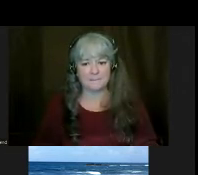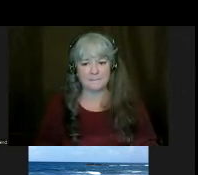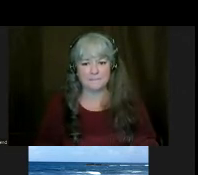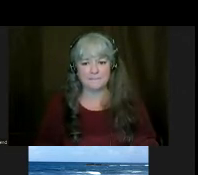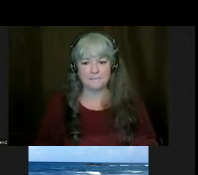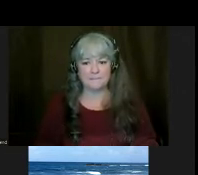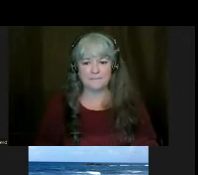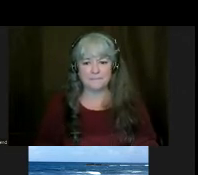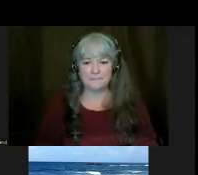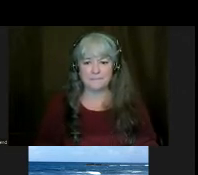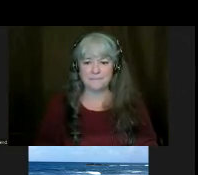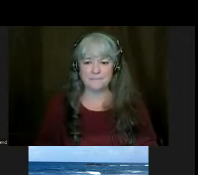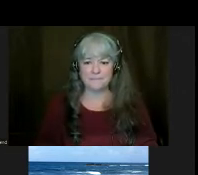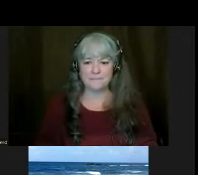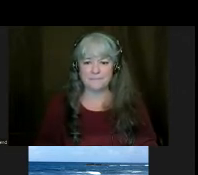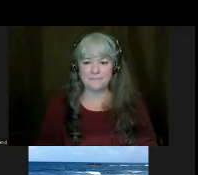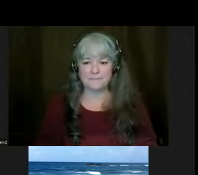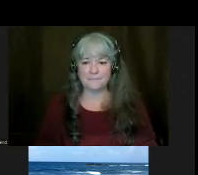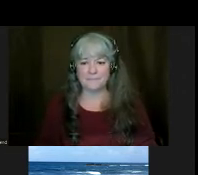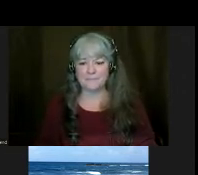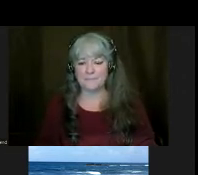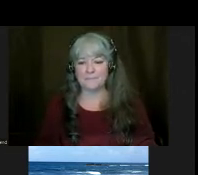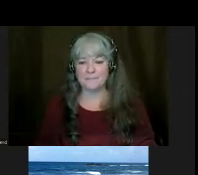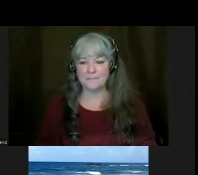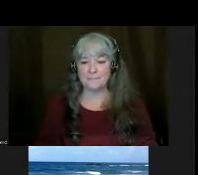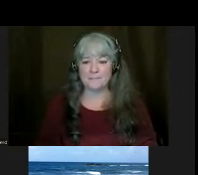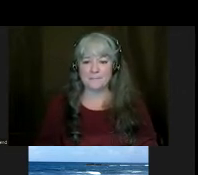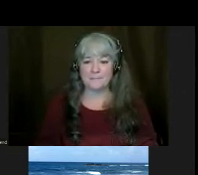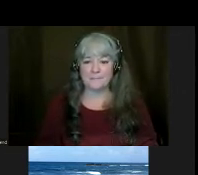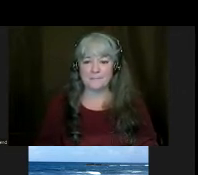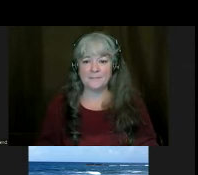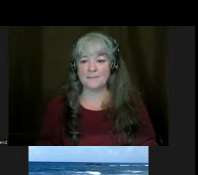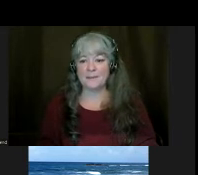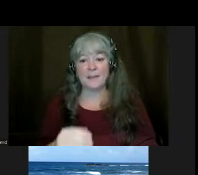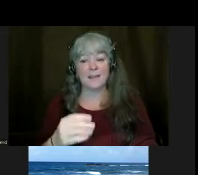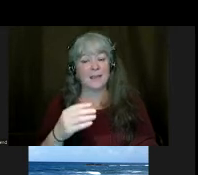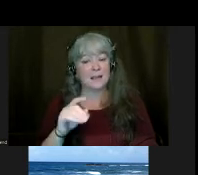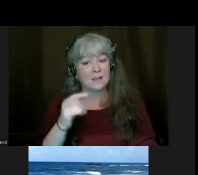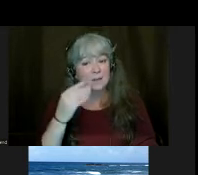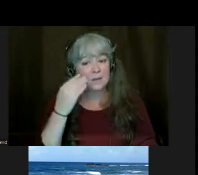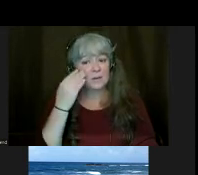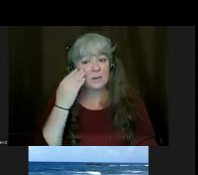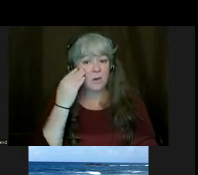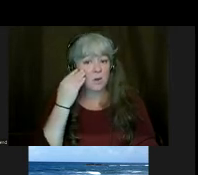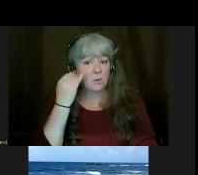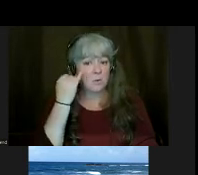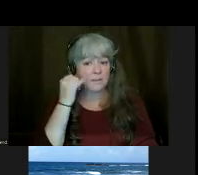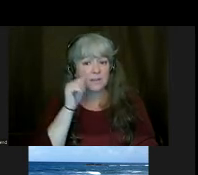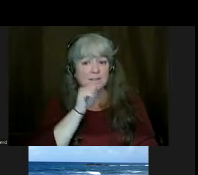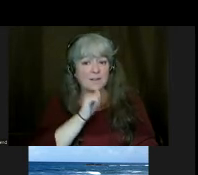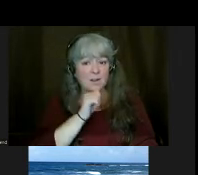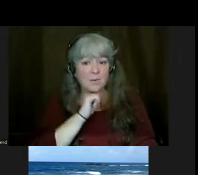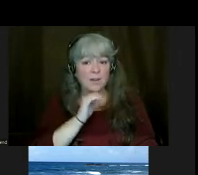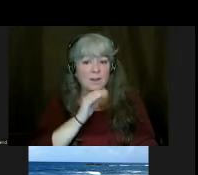if he couldn't tolerate my speech impairment, he probably was not